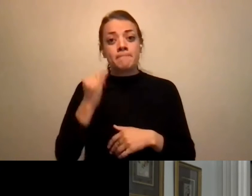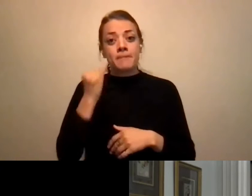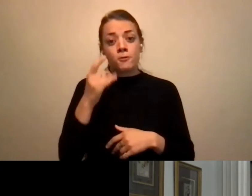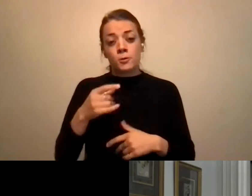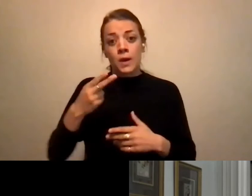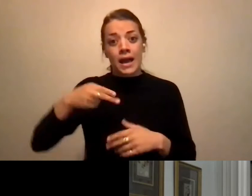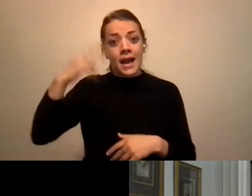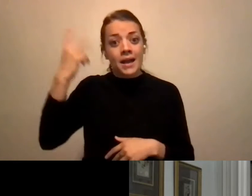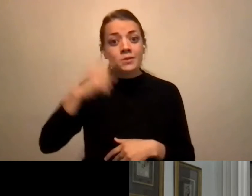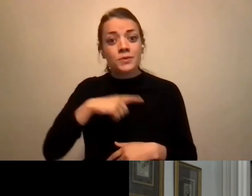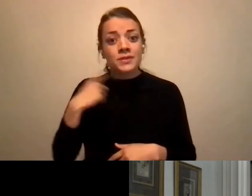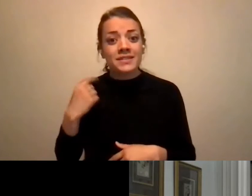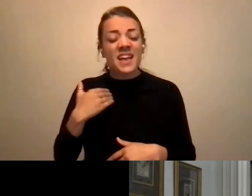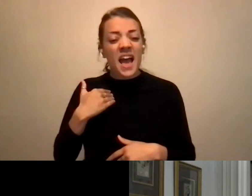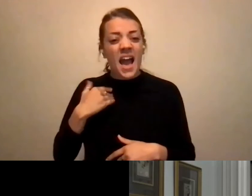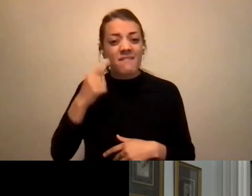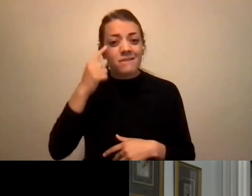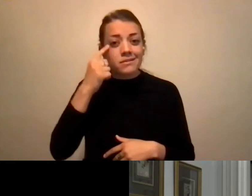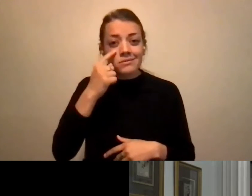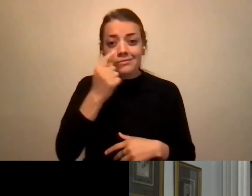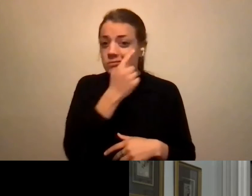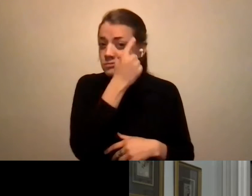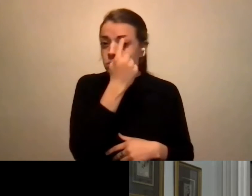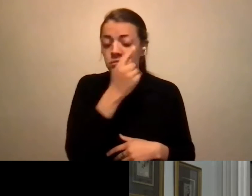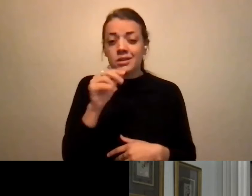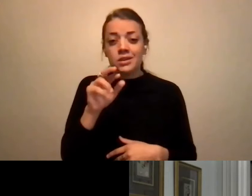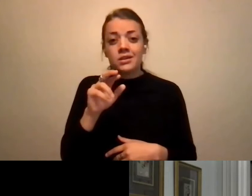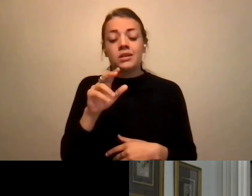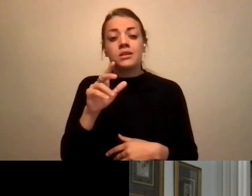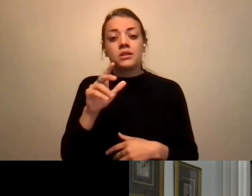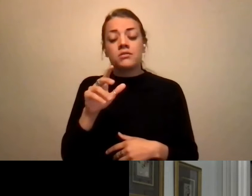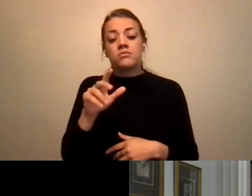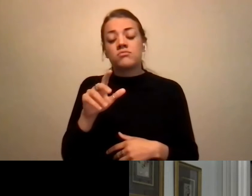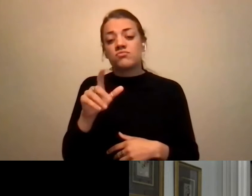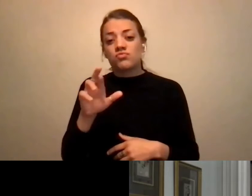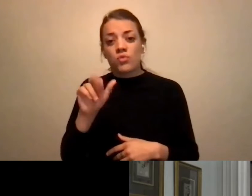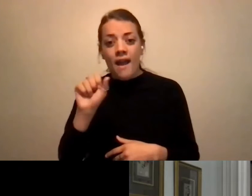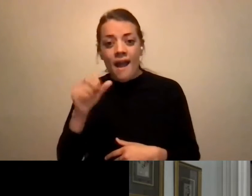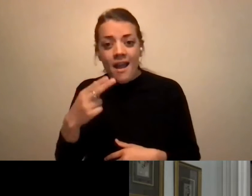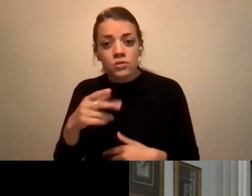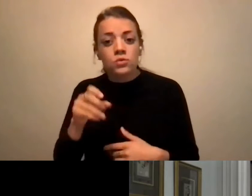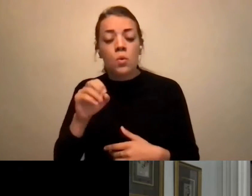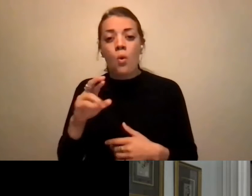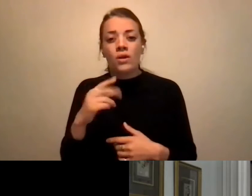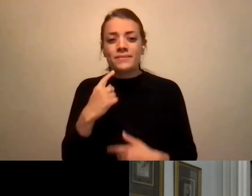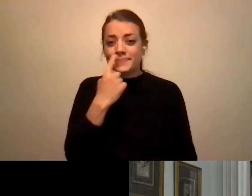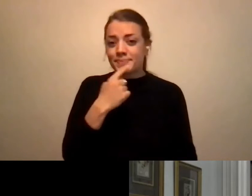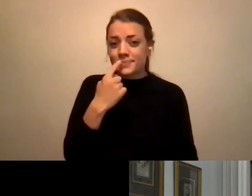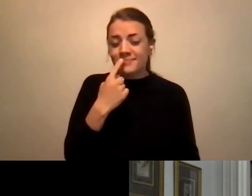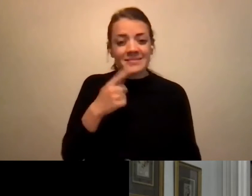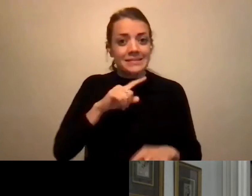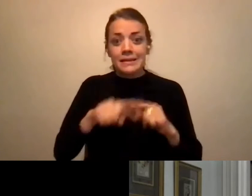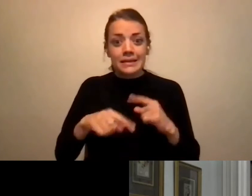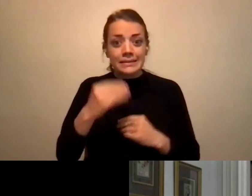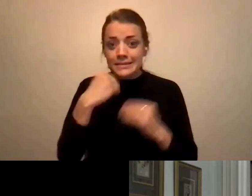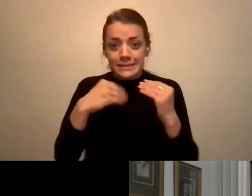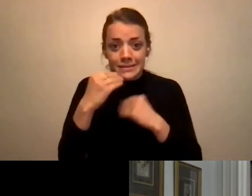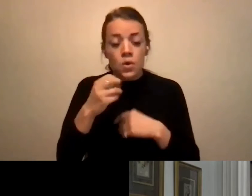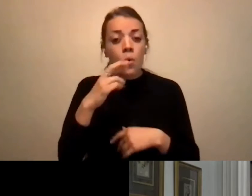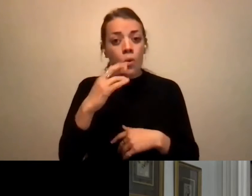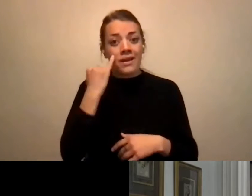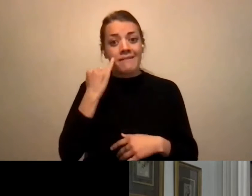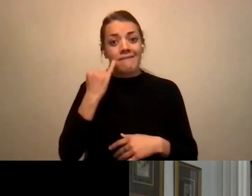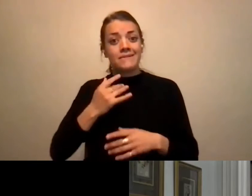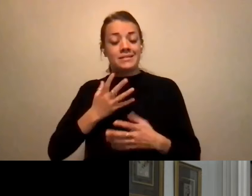or you are unable to eat because you have so many lesions in your mouth, or you are somebody who's really immunocompromised,